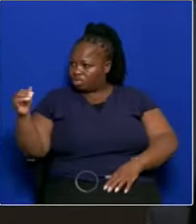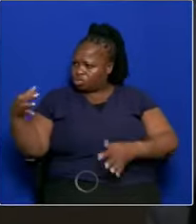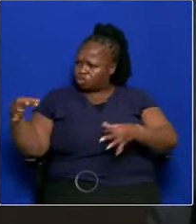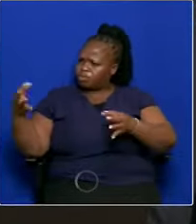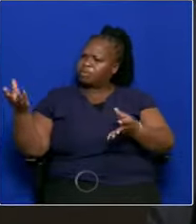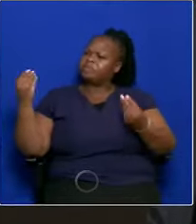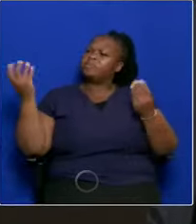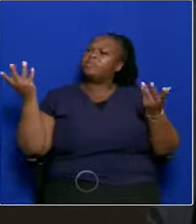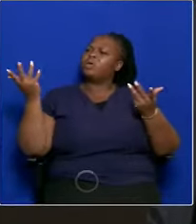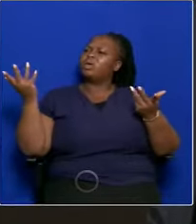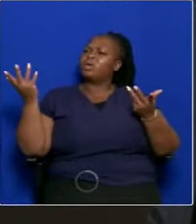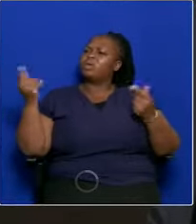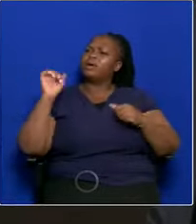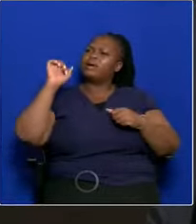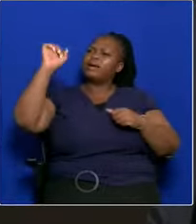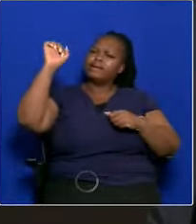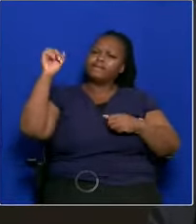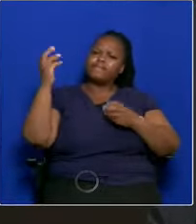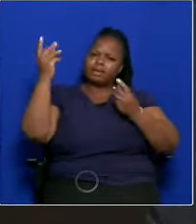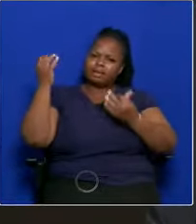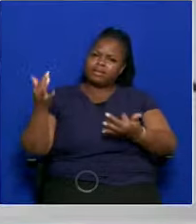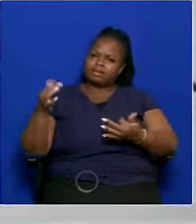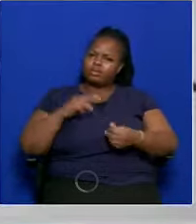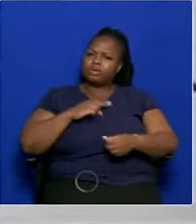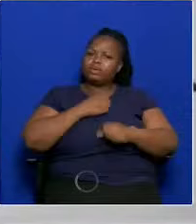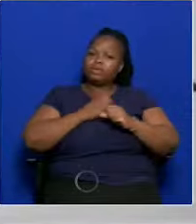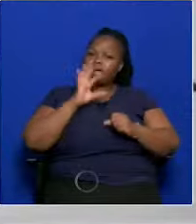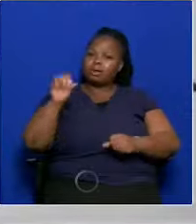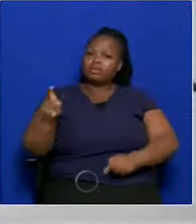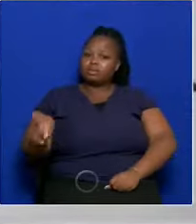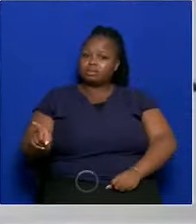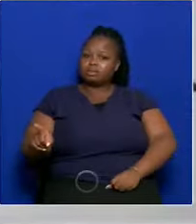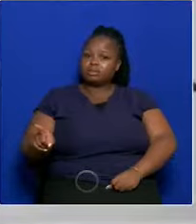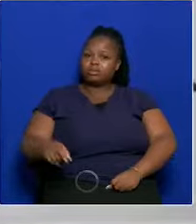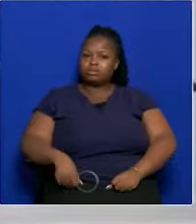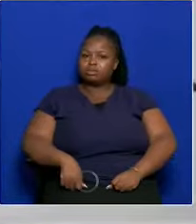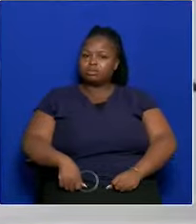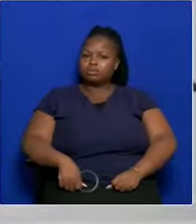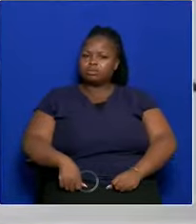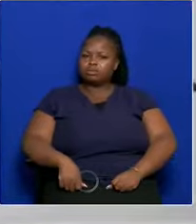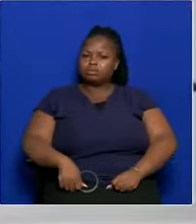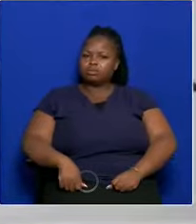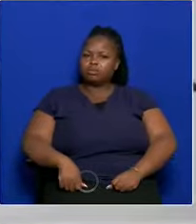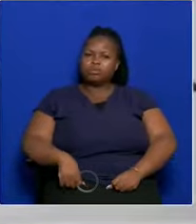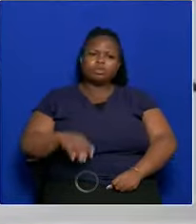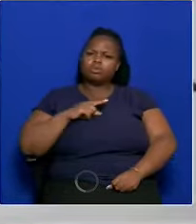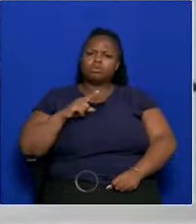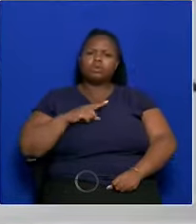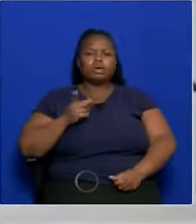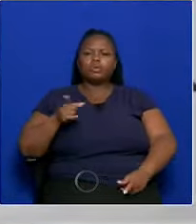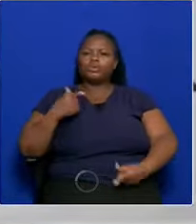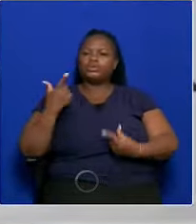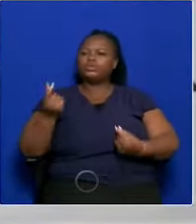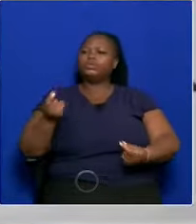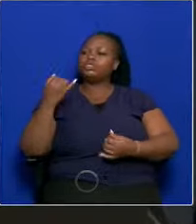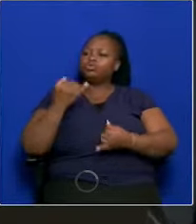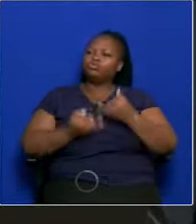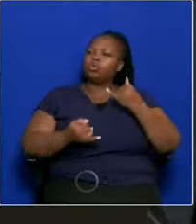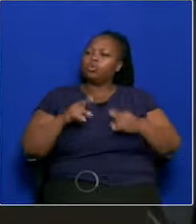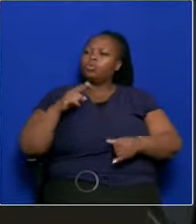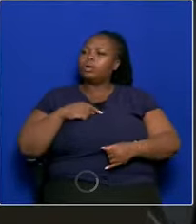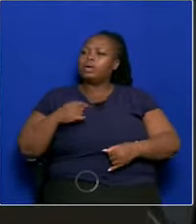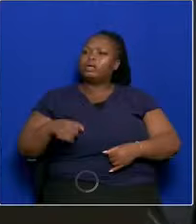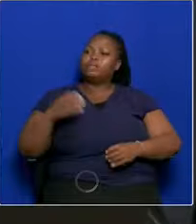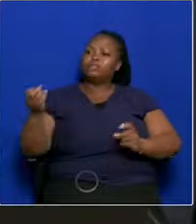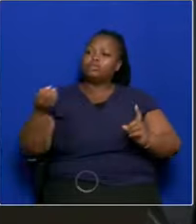to finance? You should not have access to these documents. What you are doing is wrong. If you are sharing them with Matlala, you should